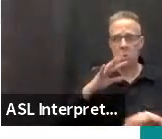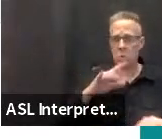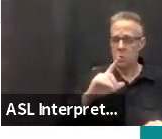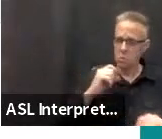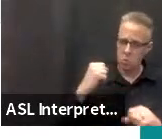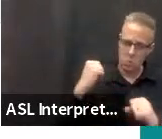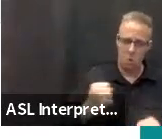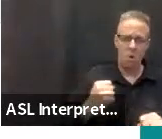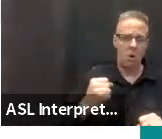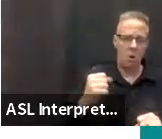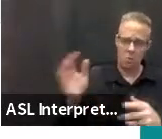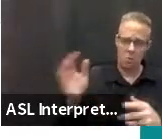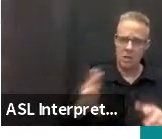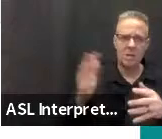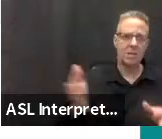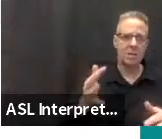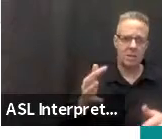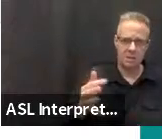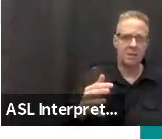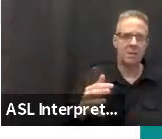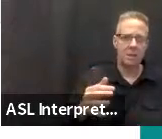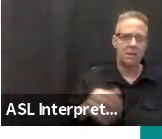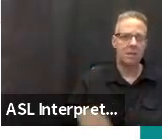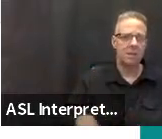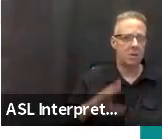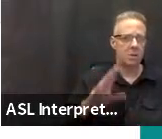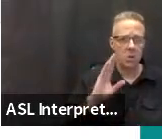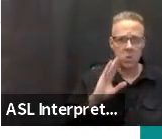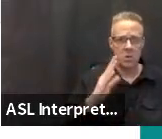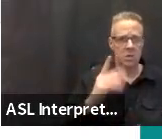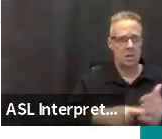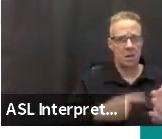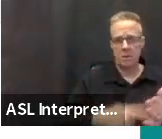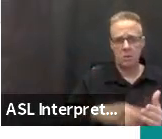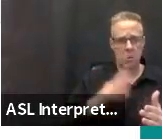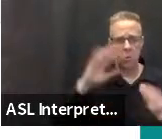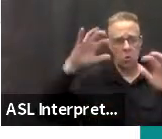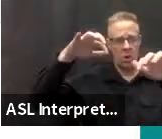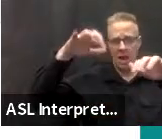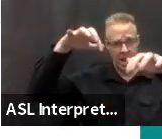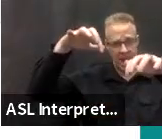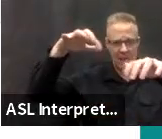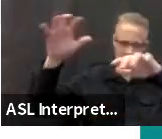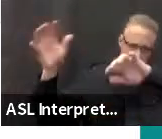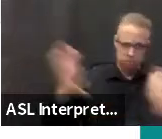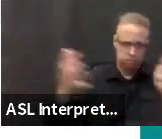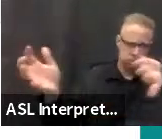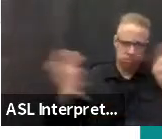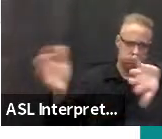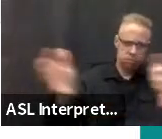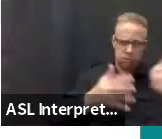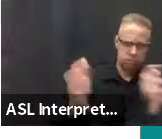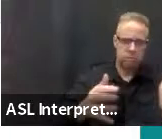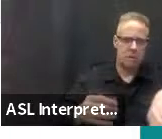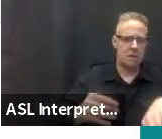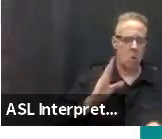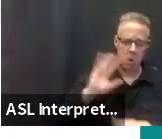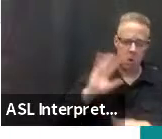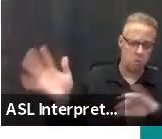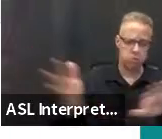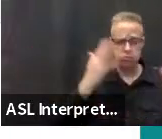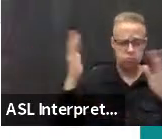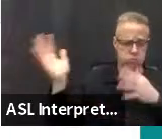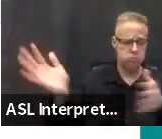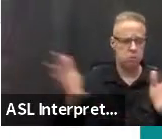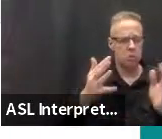strong, right? It's going to be raining sidewards at times, and the gusts are going to be blowing hard, and